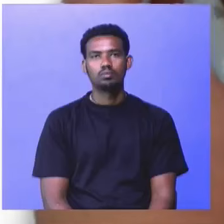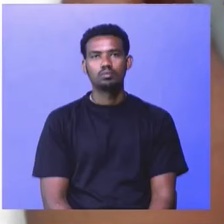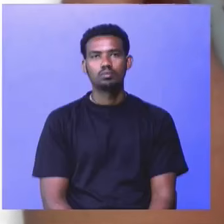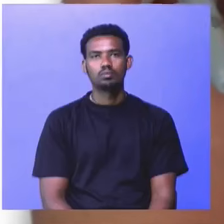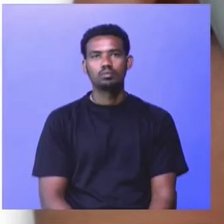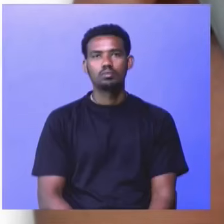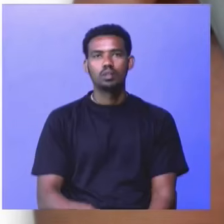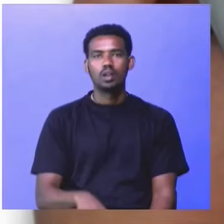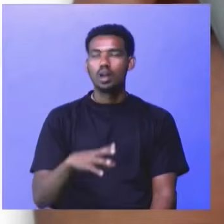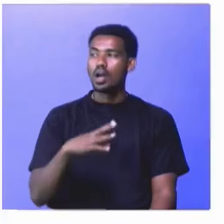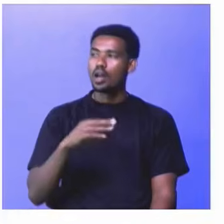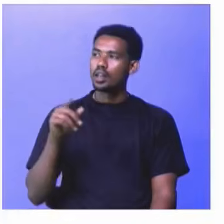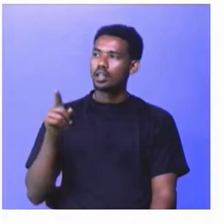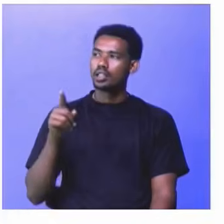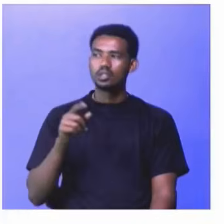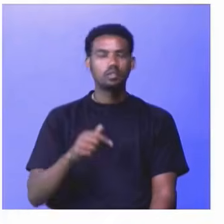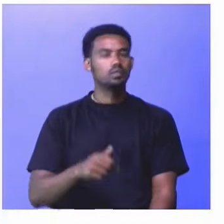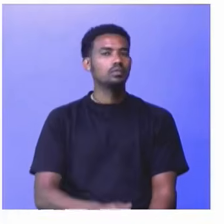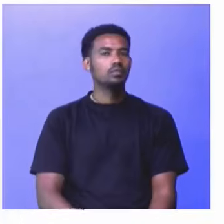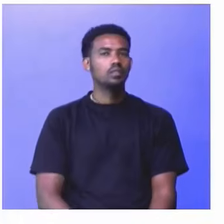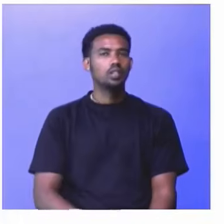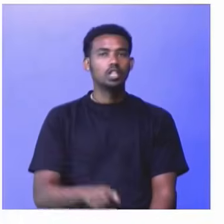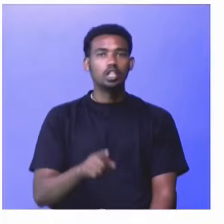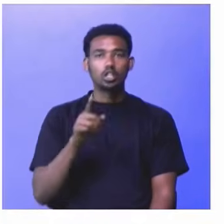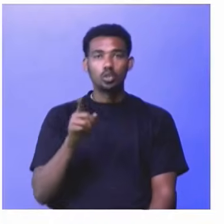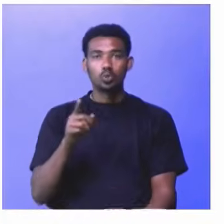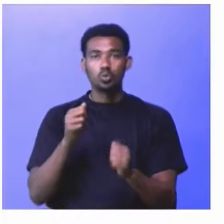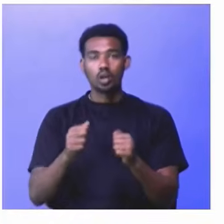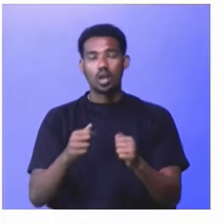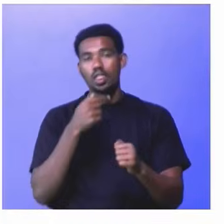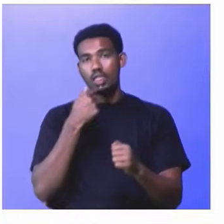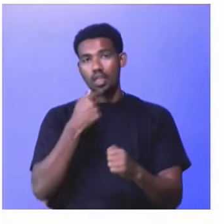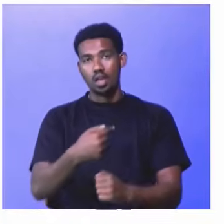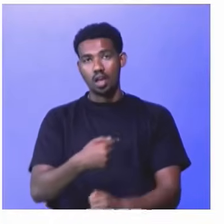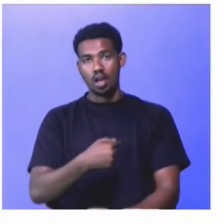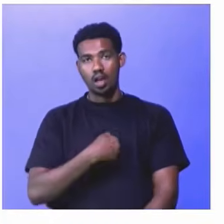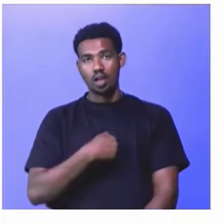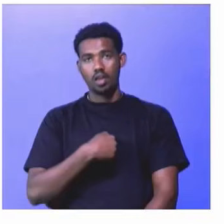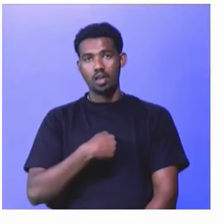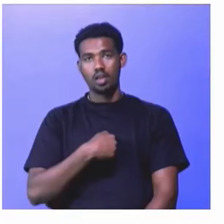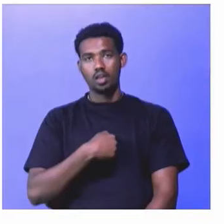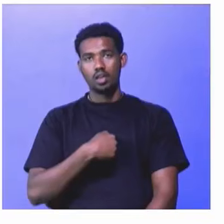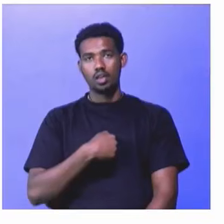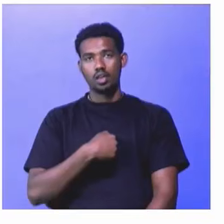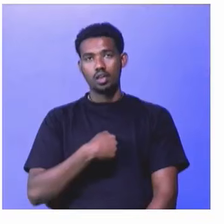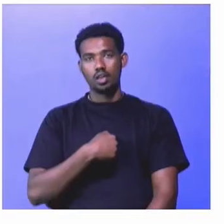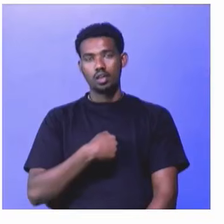And here is also, you can say, I am